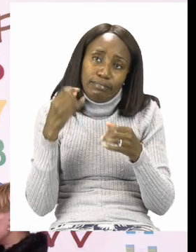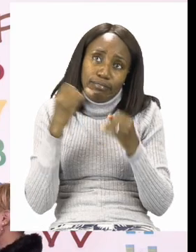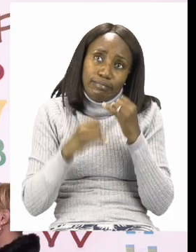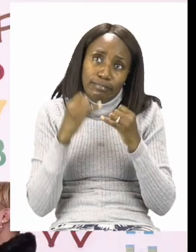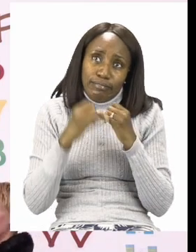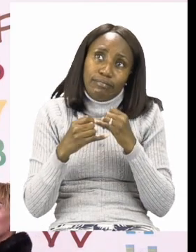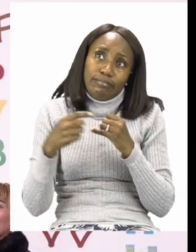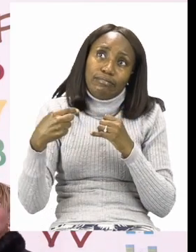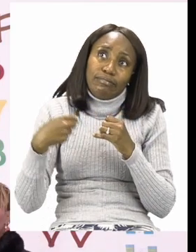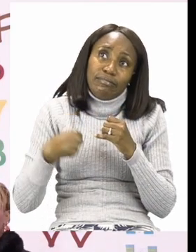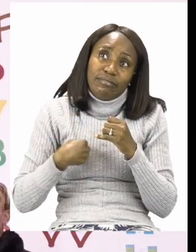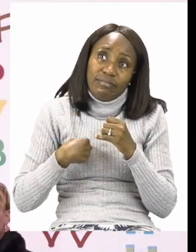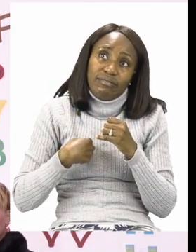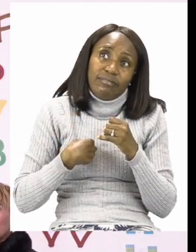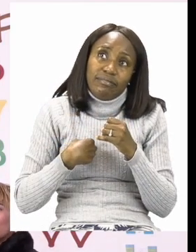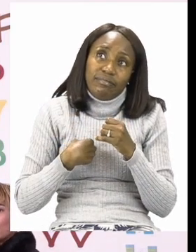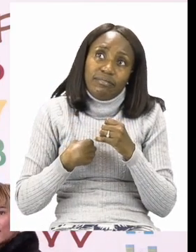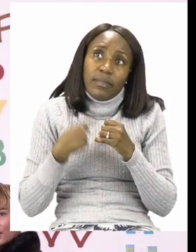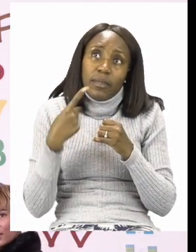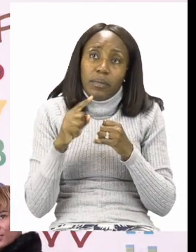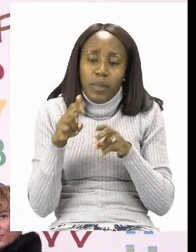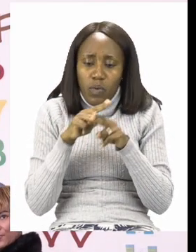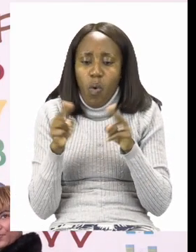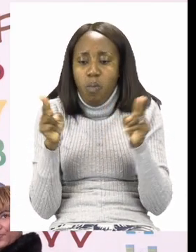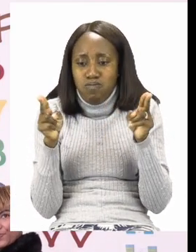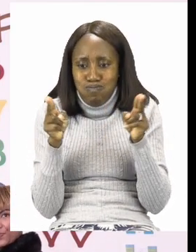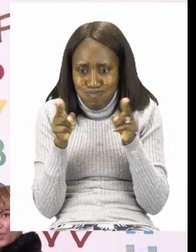one is he's.